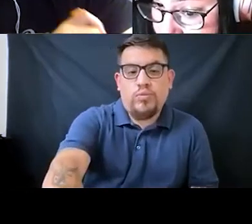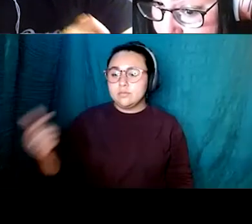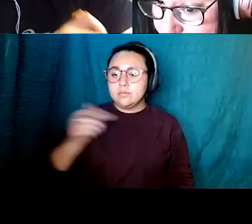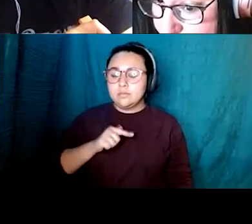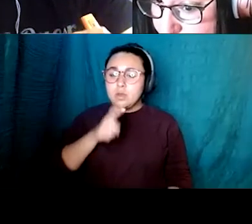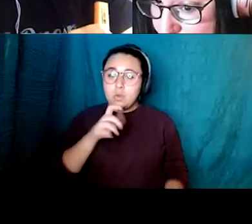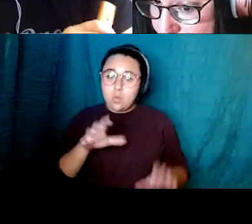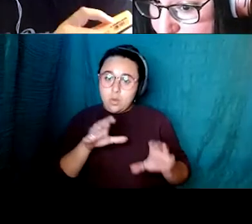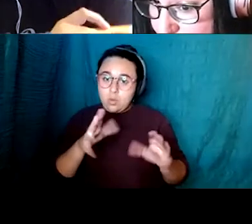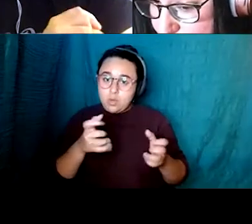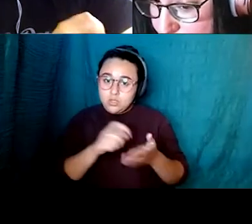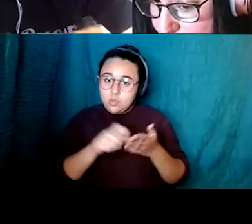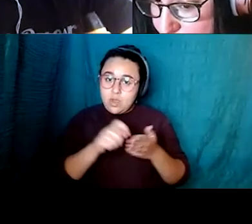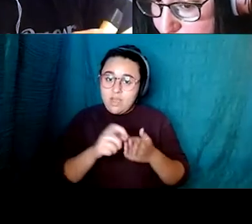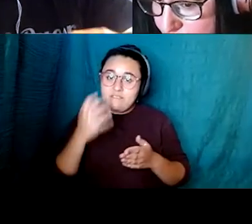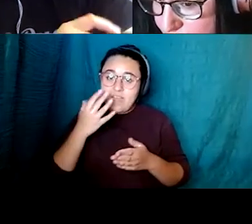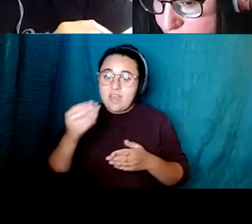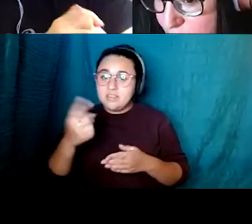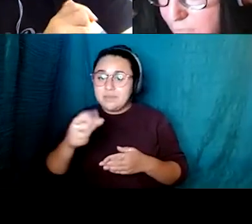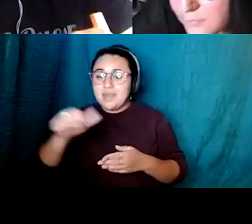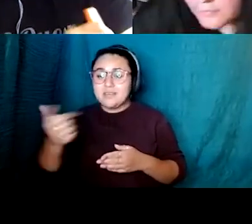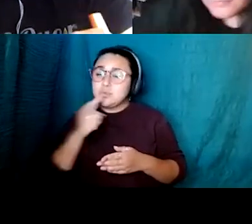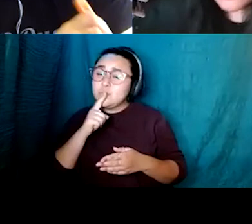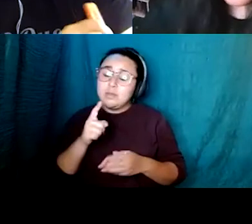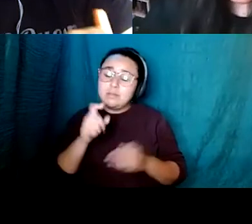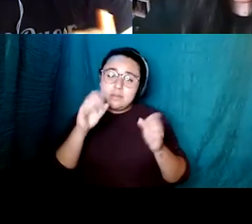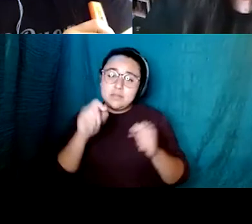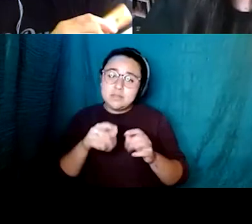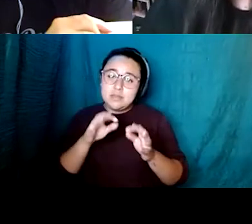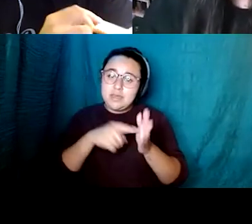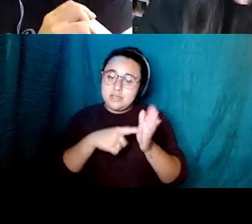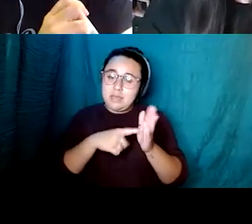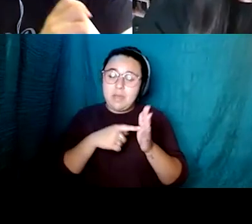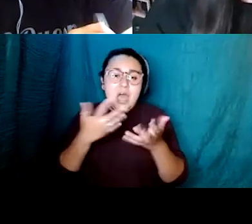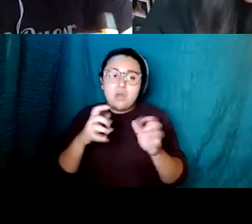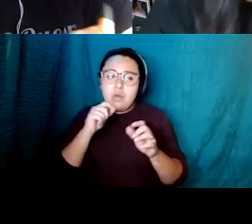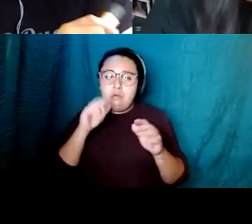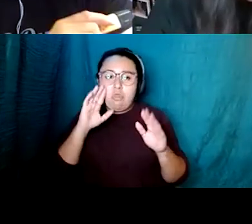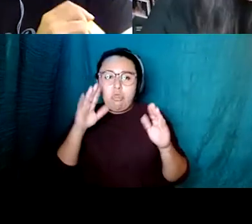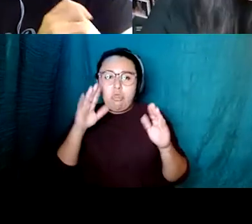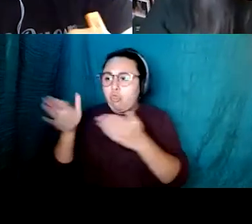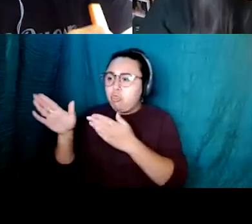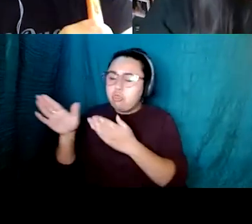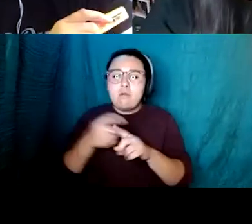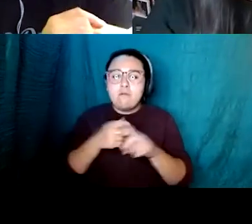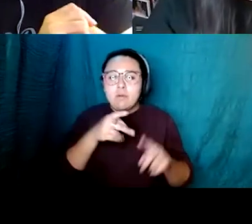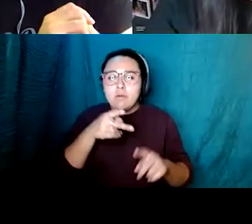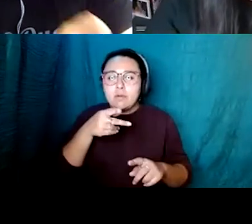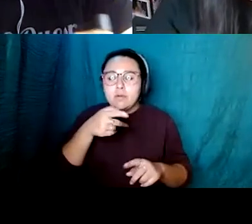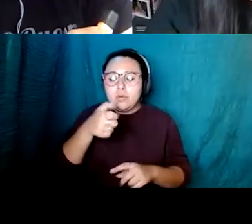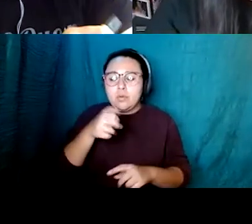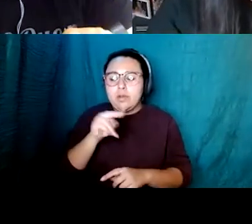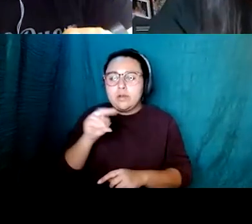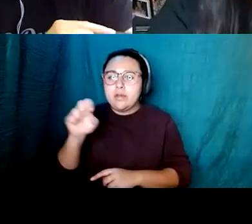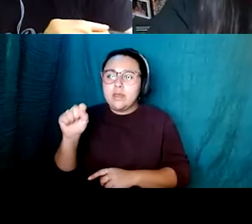something else, right? This is an excellent example, and I don't want to decenter the queerness here, but I just want to remind you that, like, it's